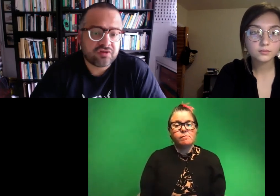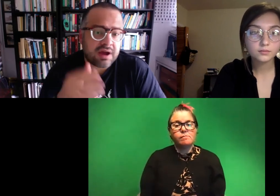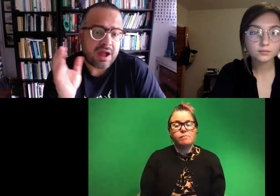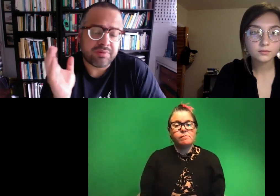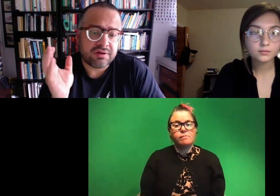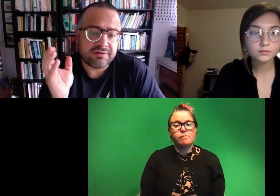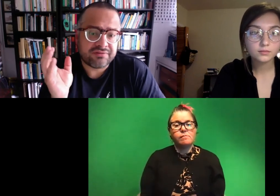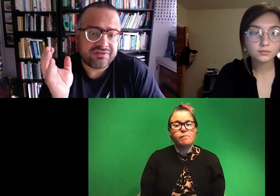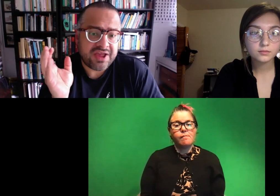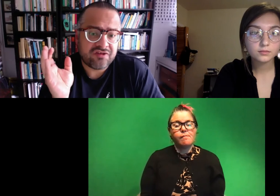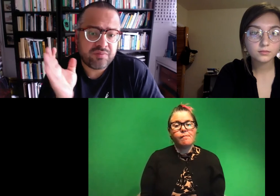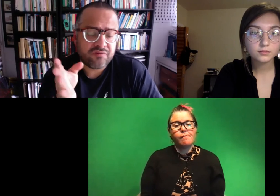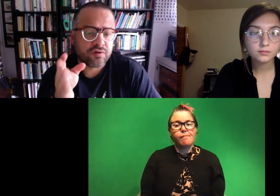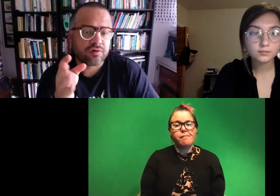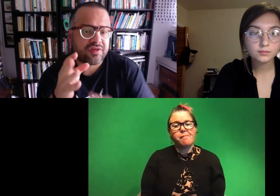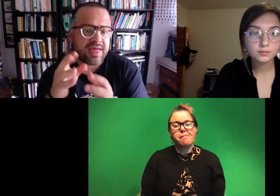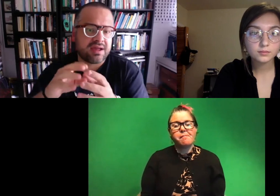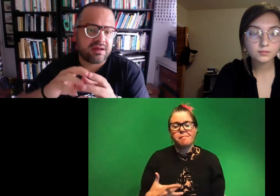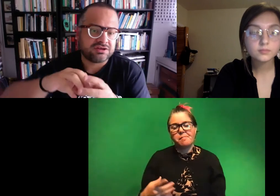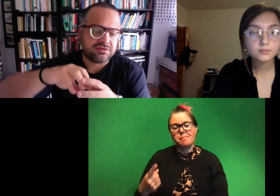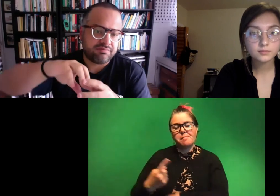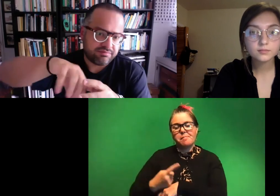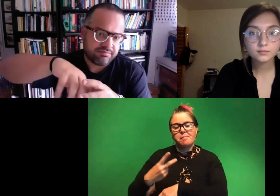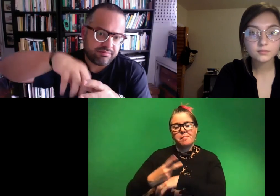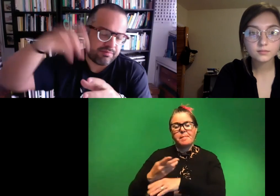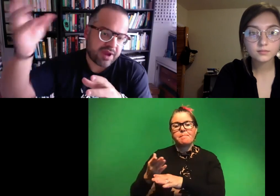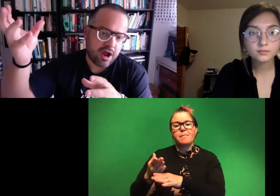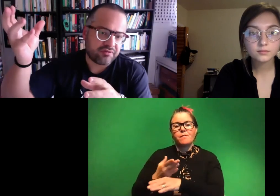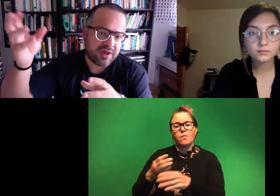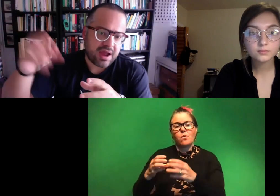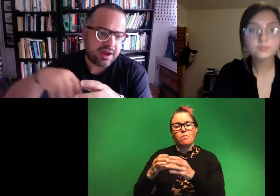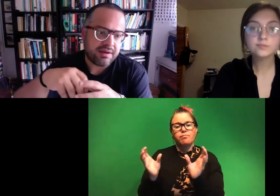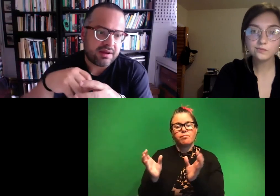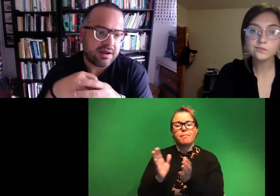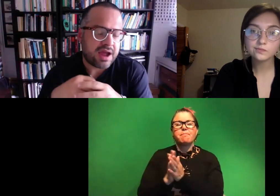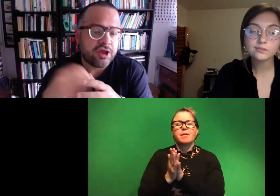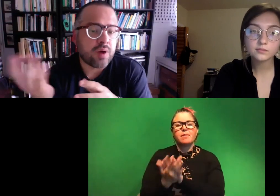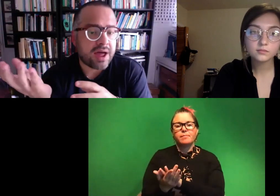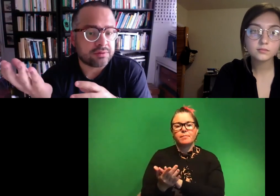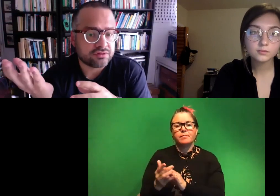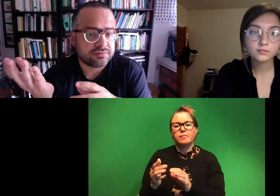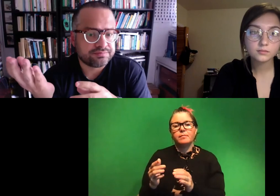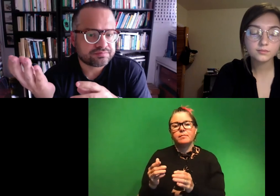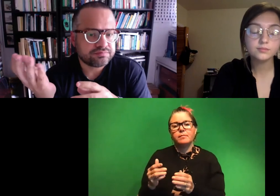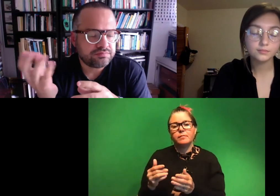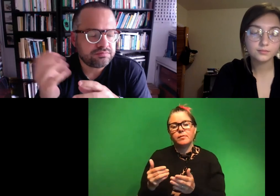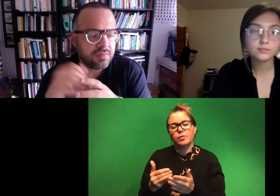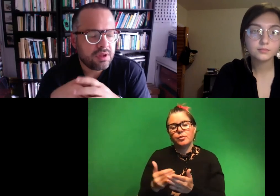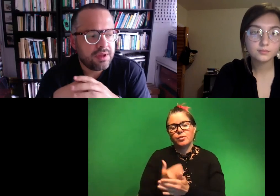just a couple of days before the egg becomes a new adult.